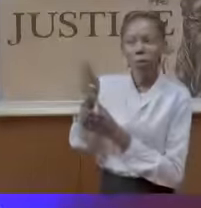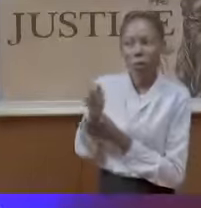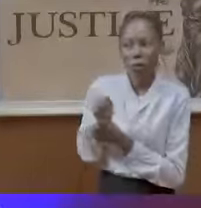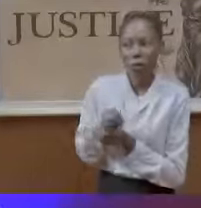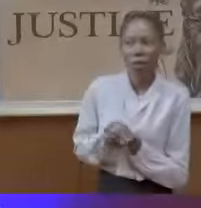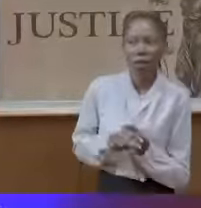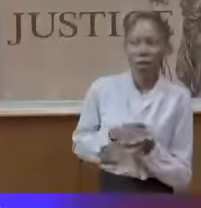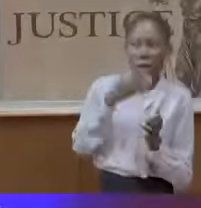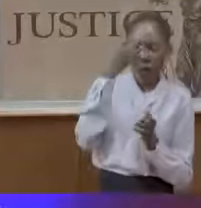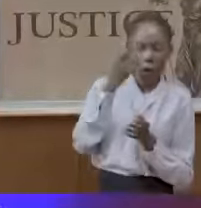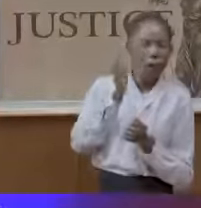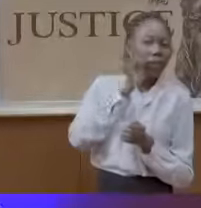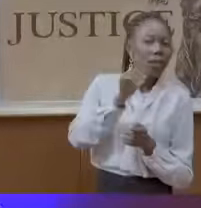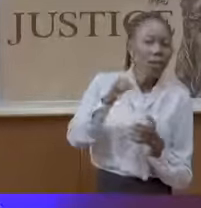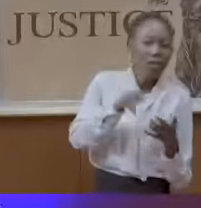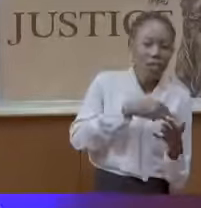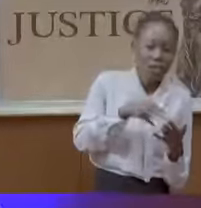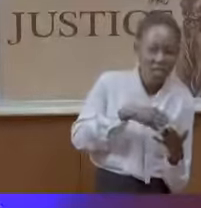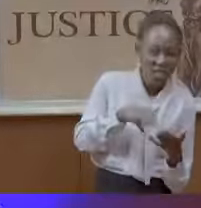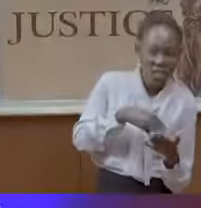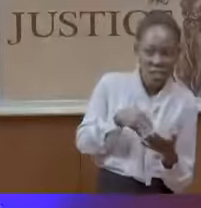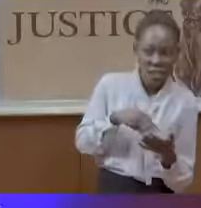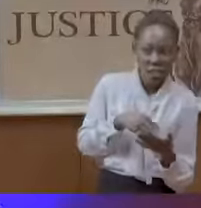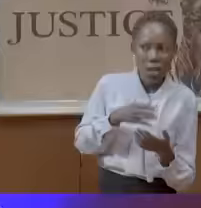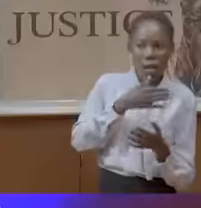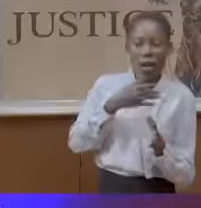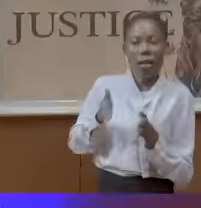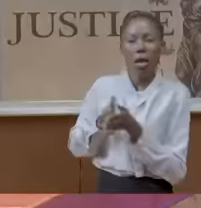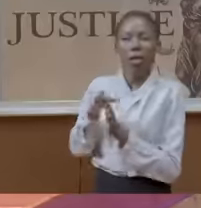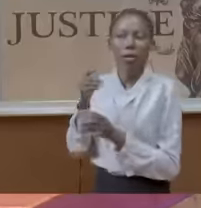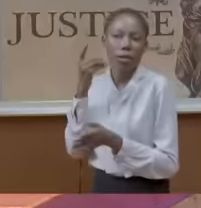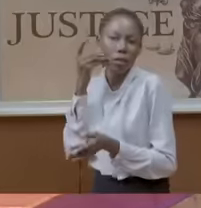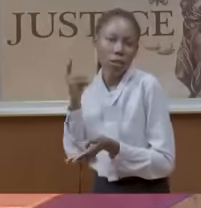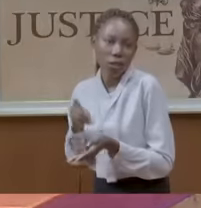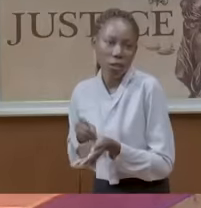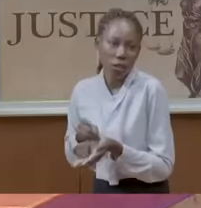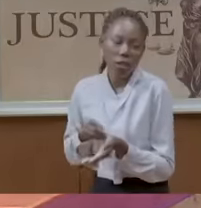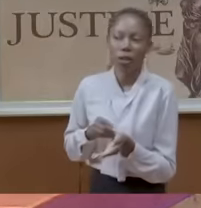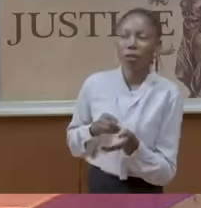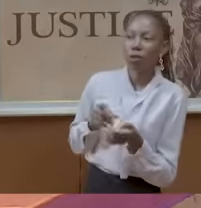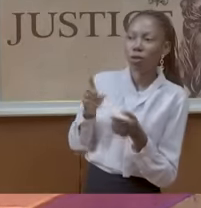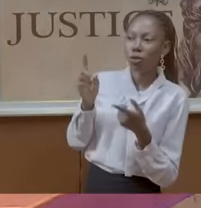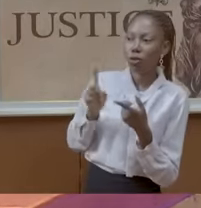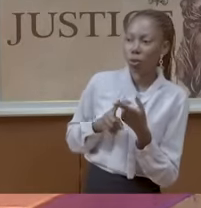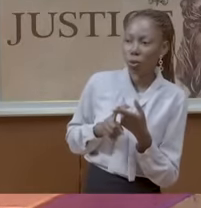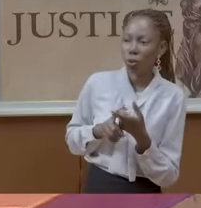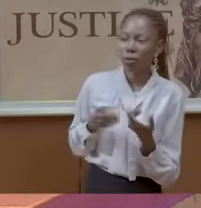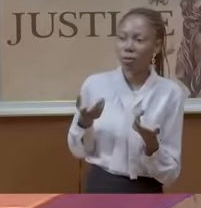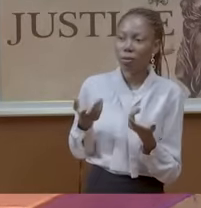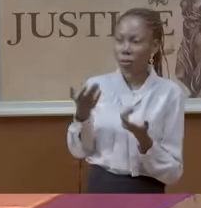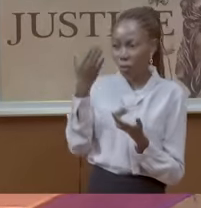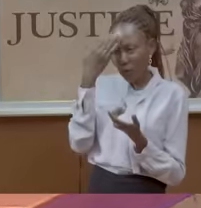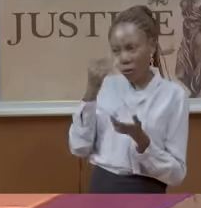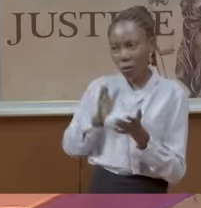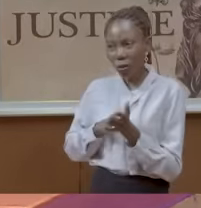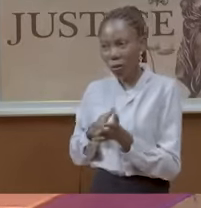because she was singing. She even asked the daughter, my first daughter, to the girl was saying,